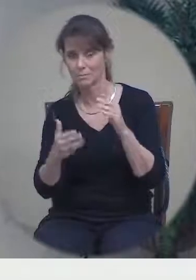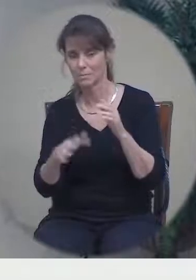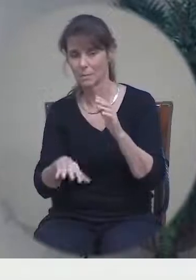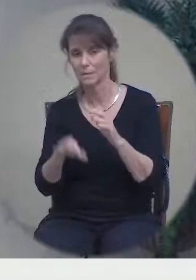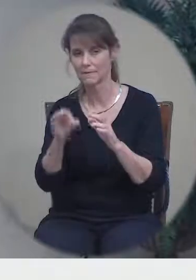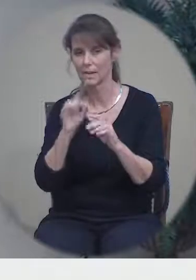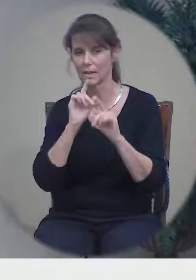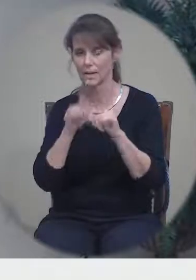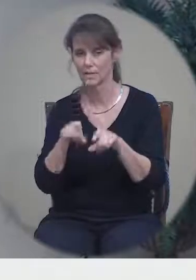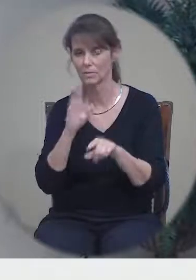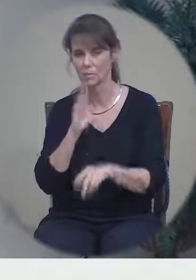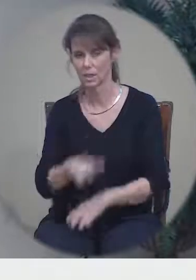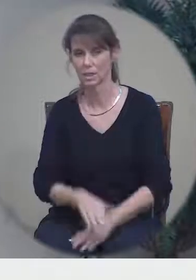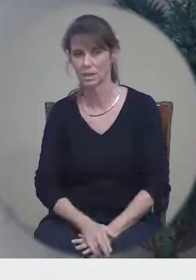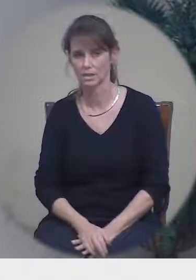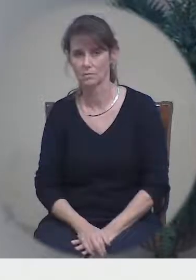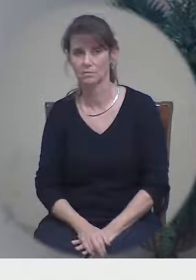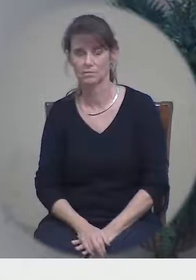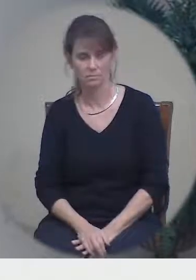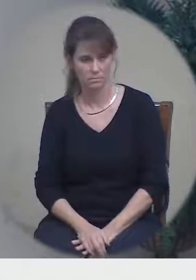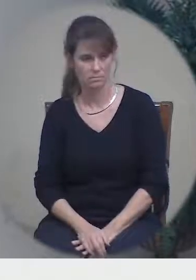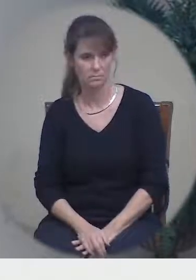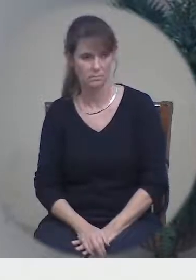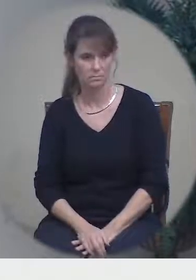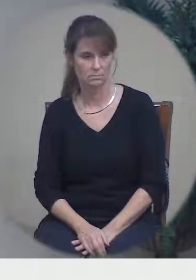And ultimately, I think it revolves.